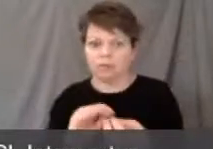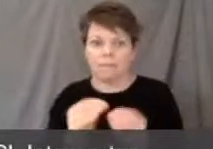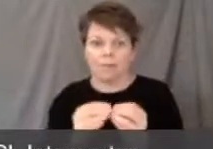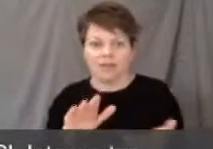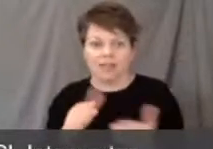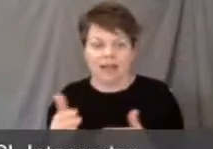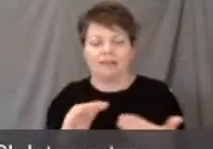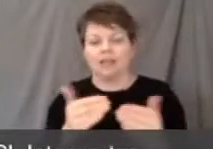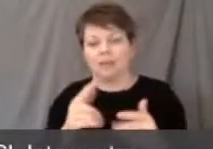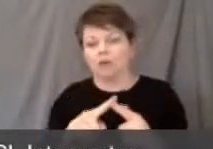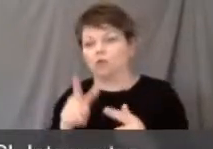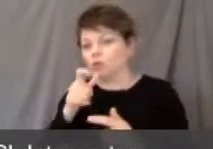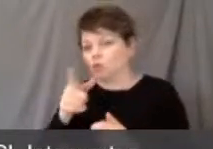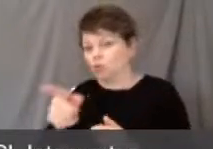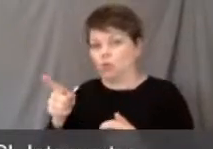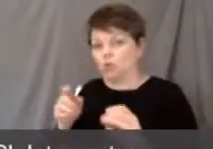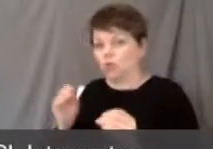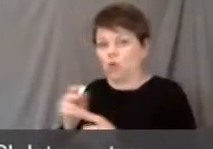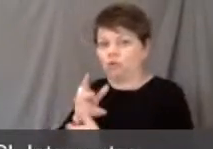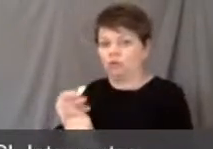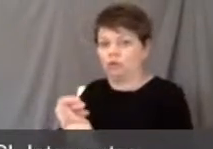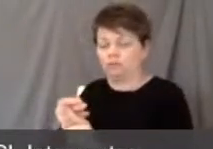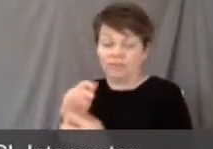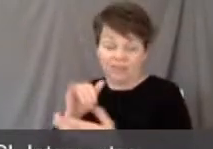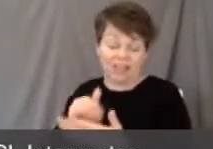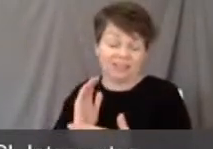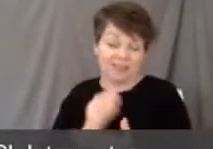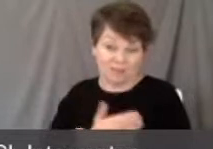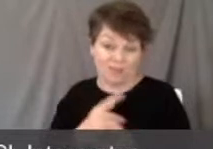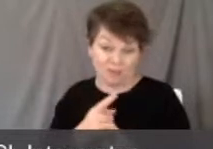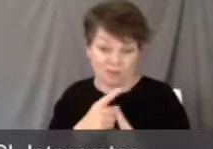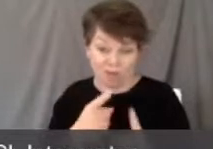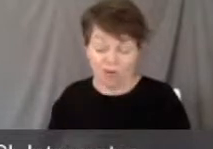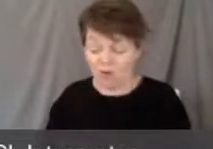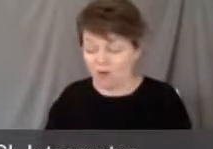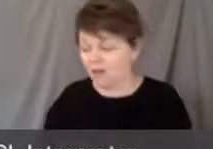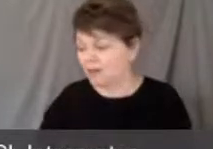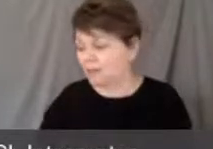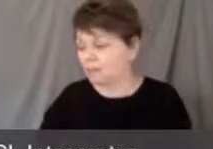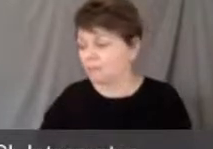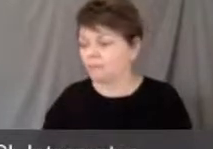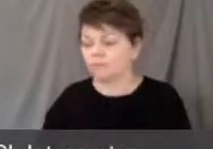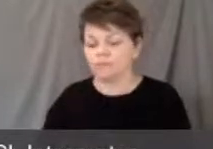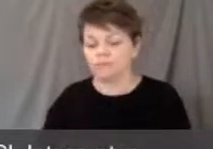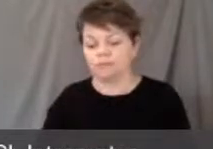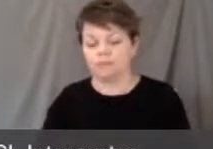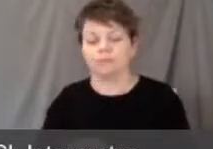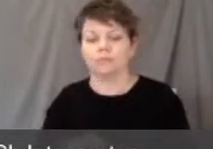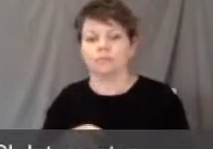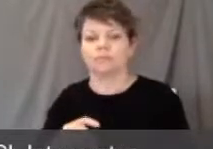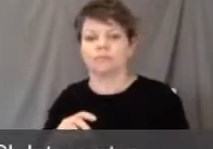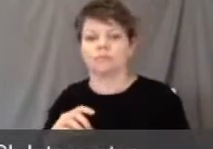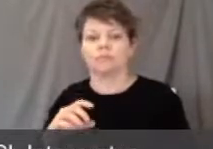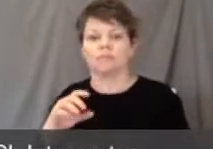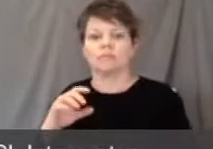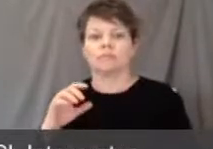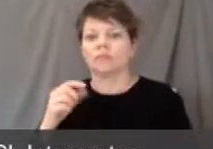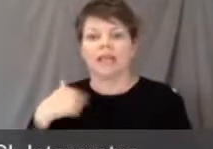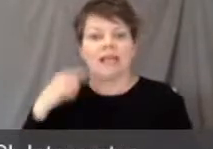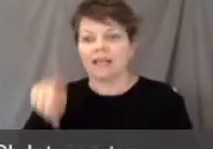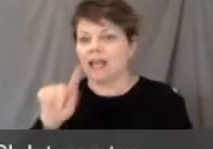compared to those who are unvaccinated, which is the goal. It cannot change your DNA because it does not go to the nucleus of the